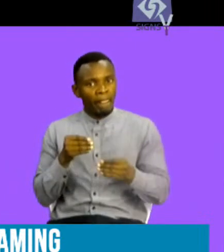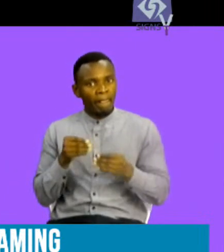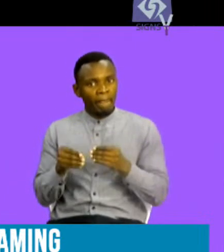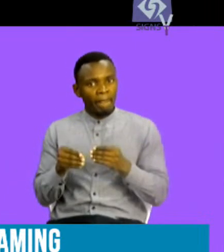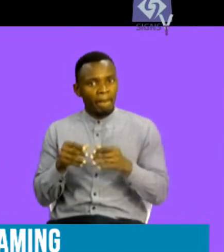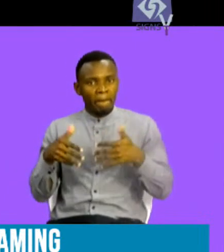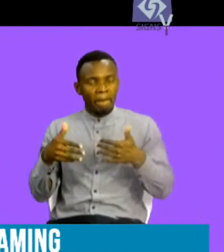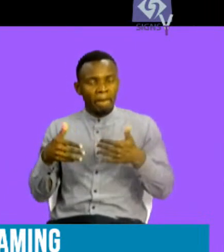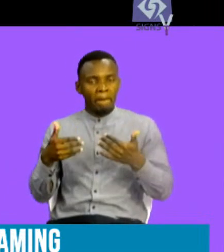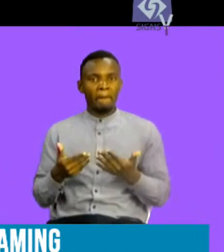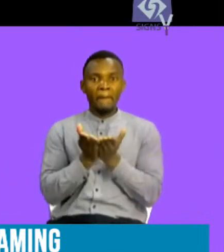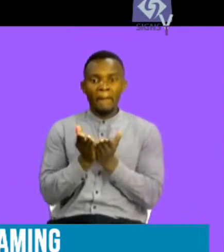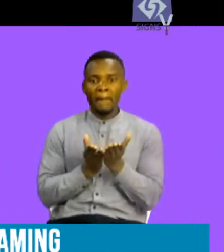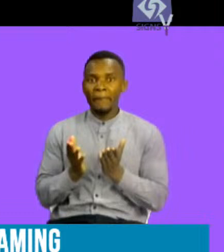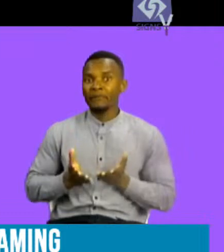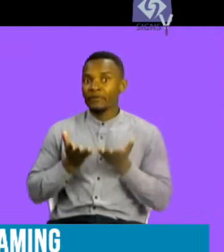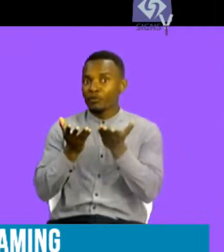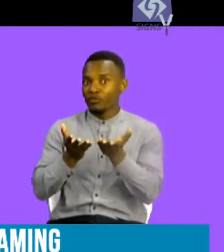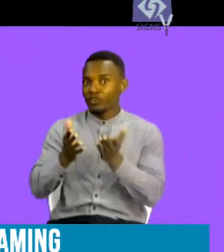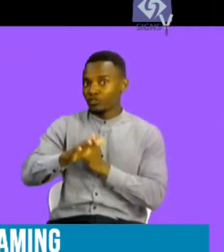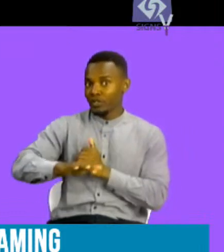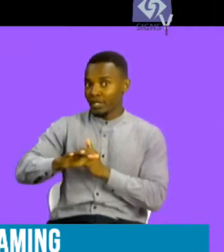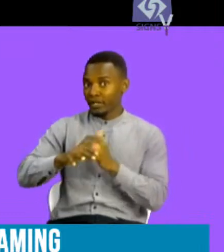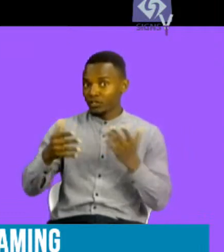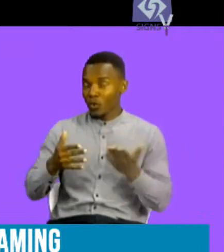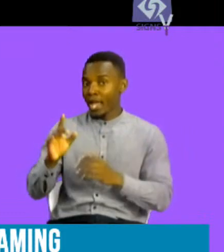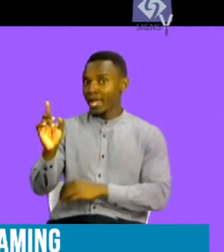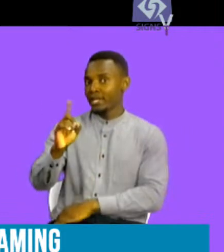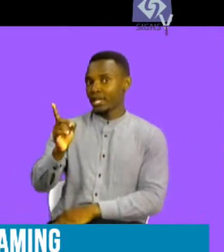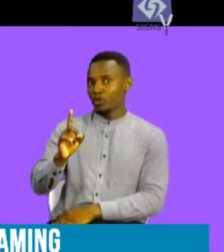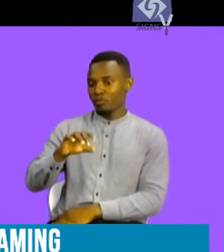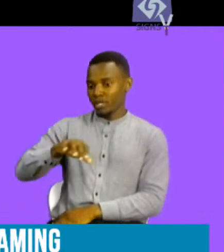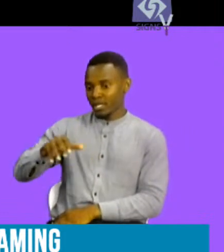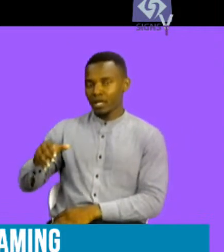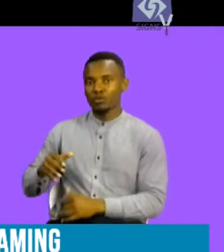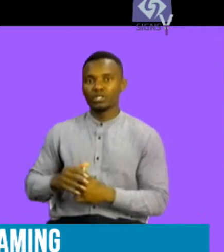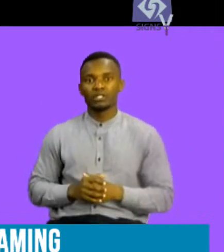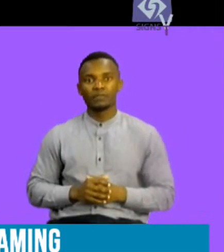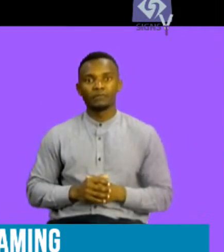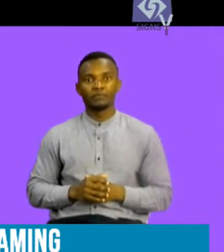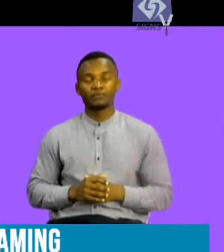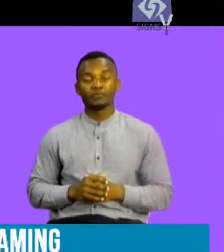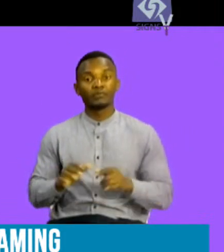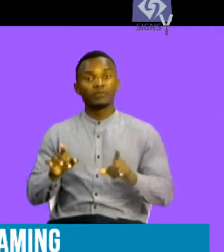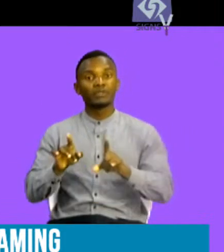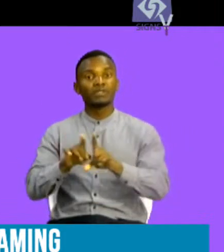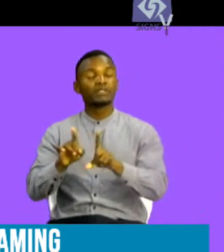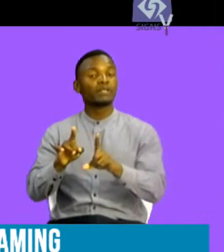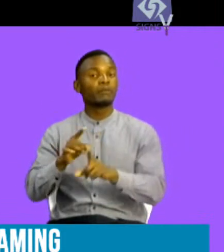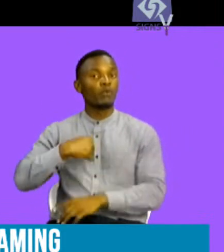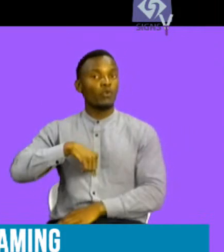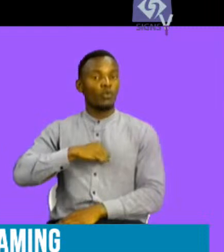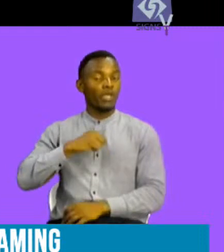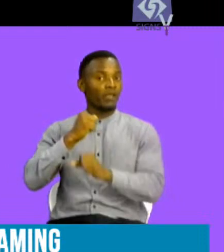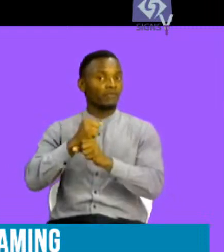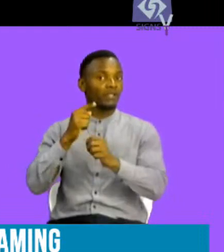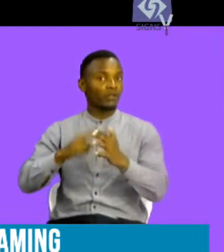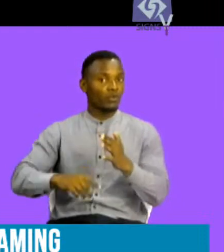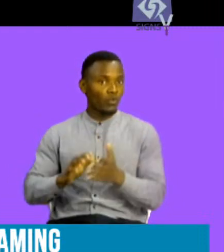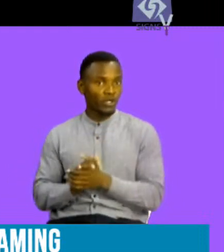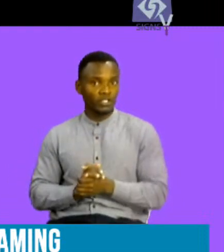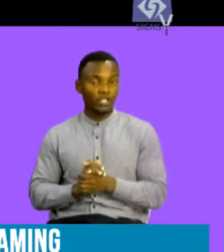the service provision areas in Nairobi County? Like as a sector, we have gone about